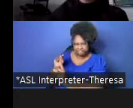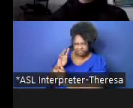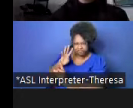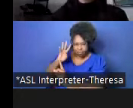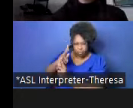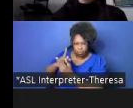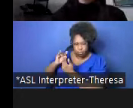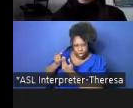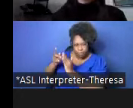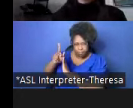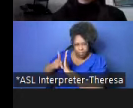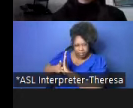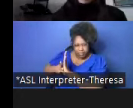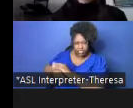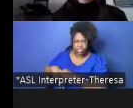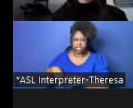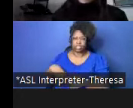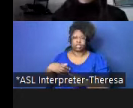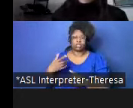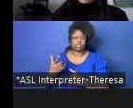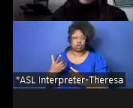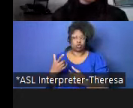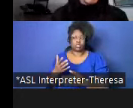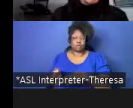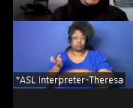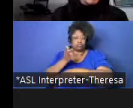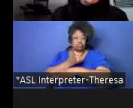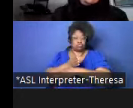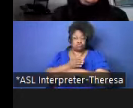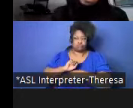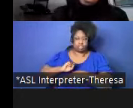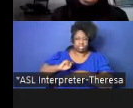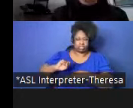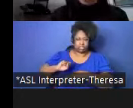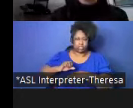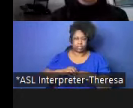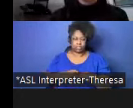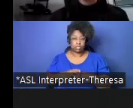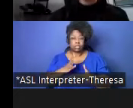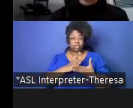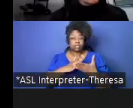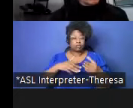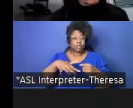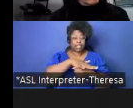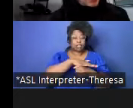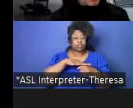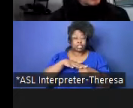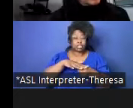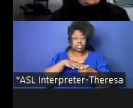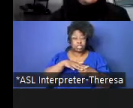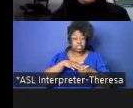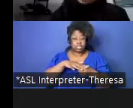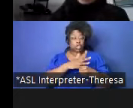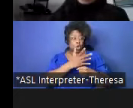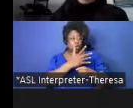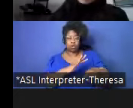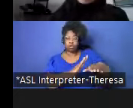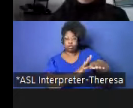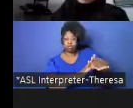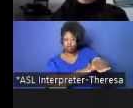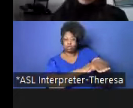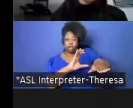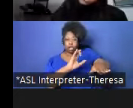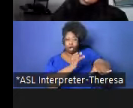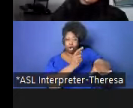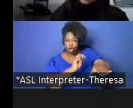got policy measures here to protect areas that might be left outside of coastal alignments, where we're